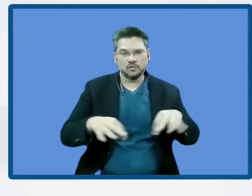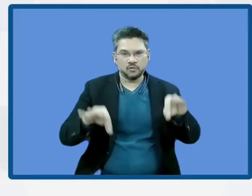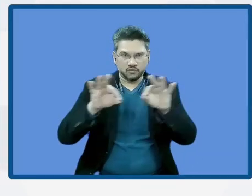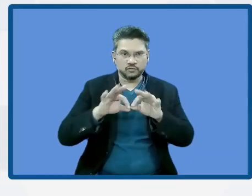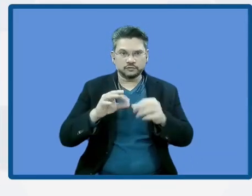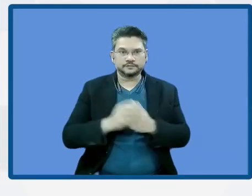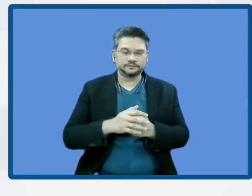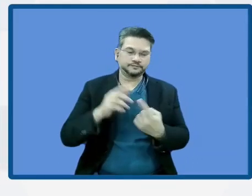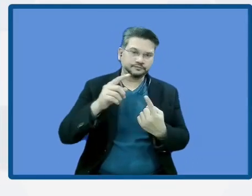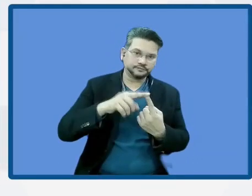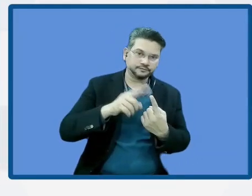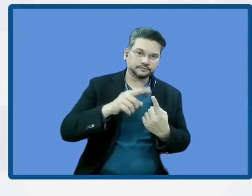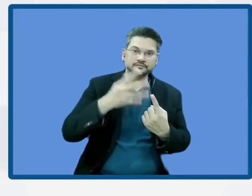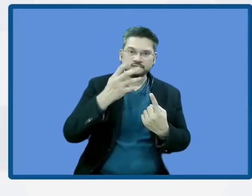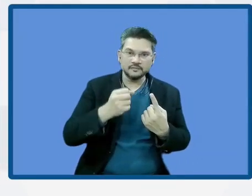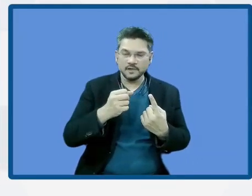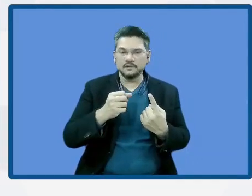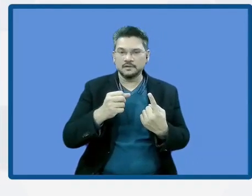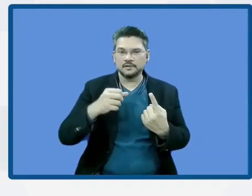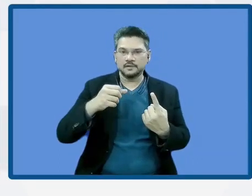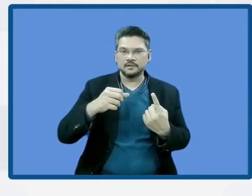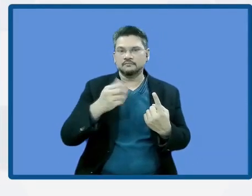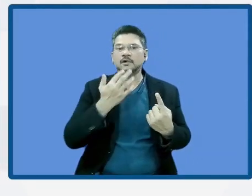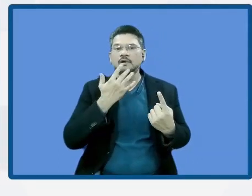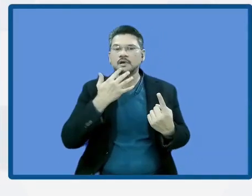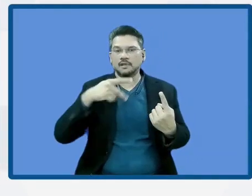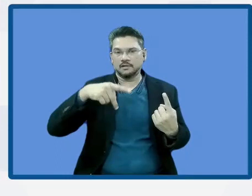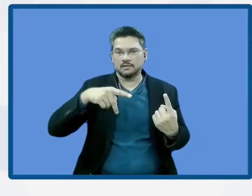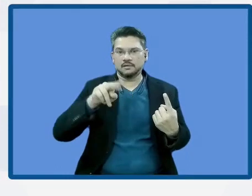circles in the middle of the slide.